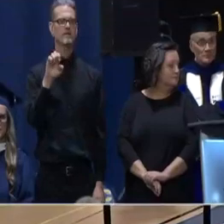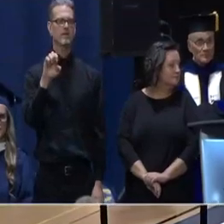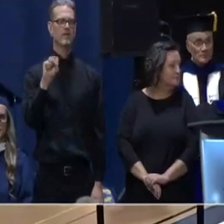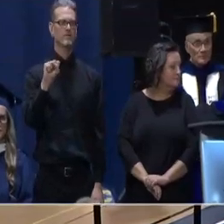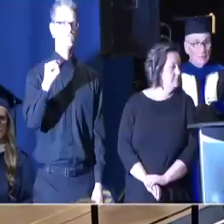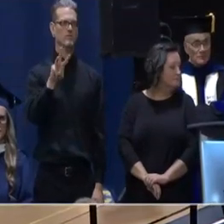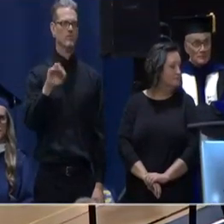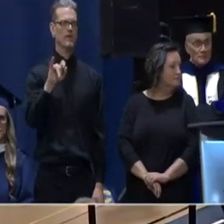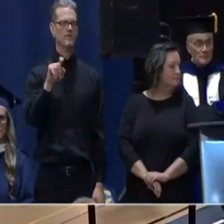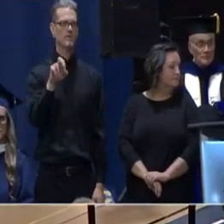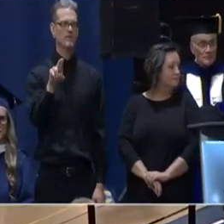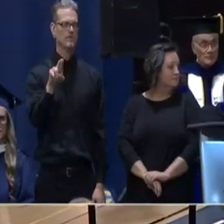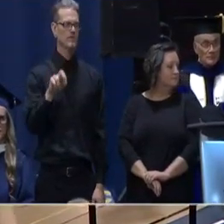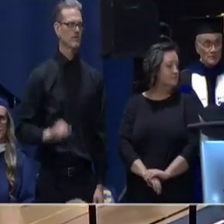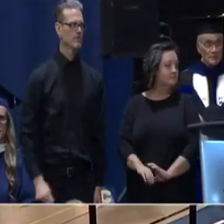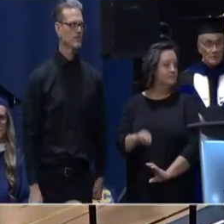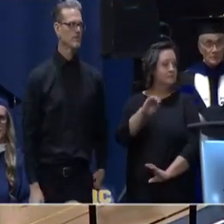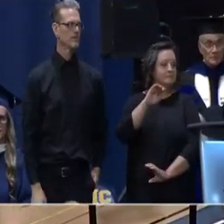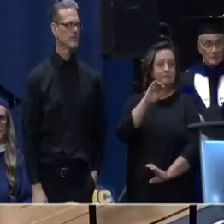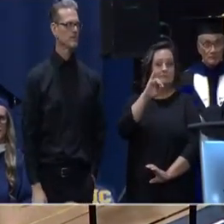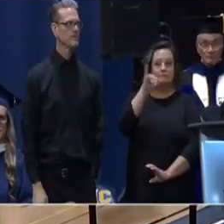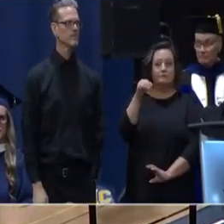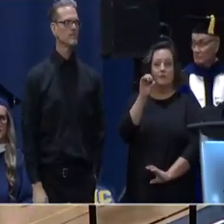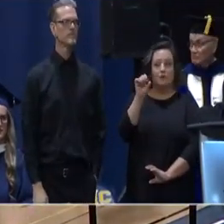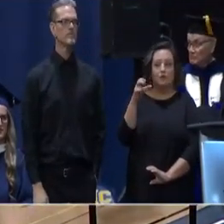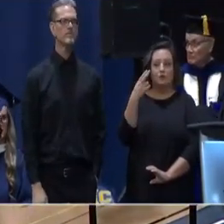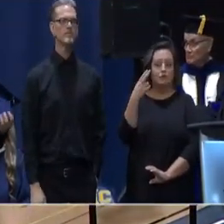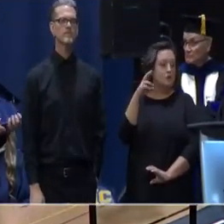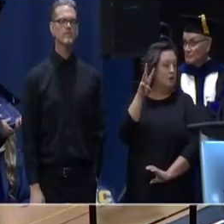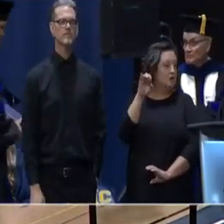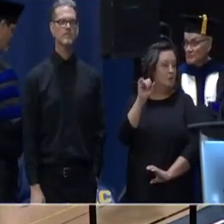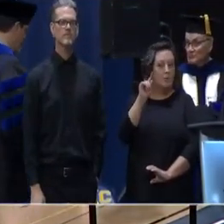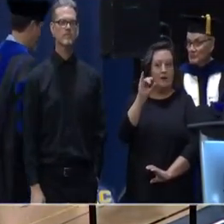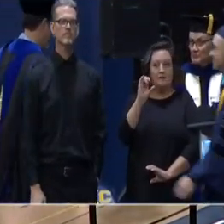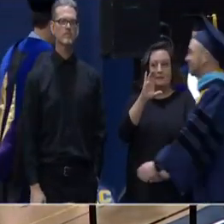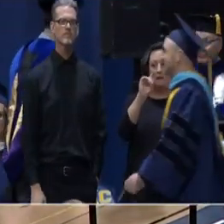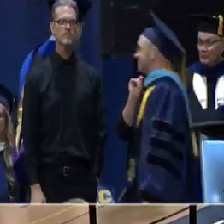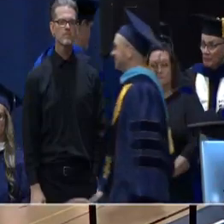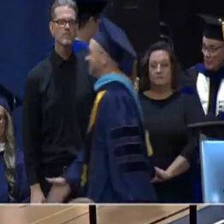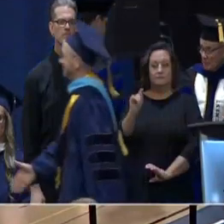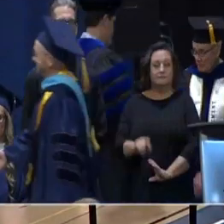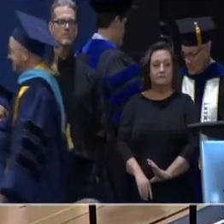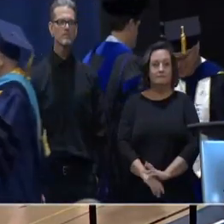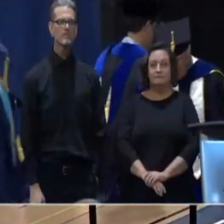Schweitzer. Josh Wainscott.